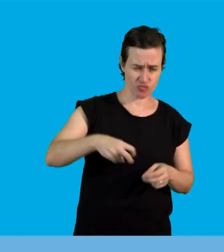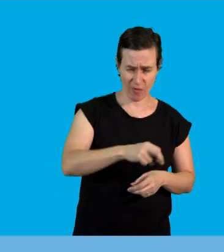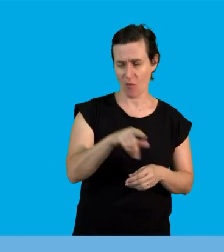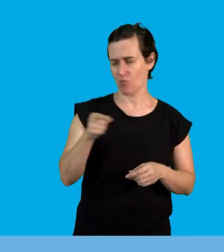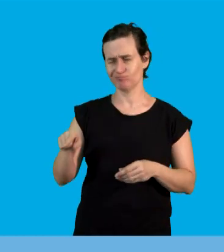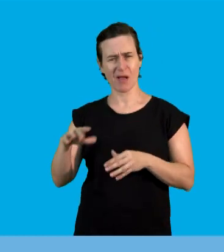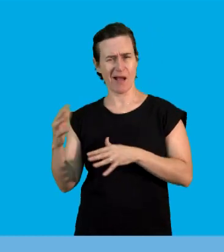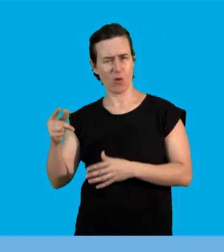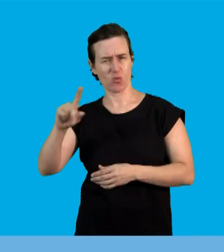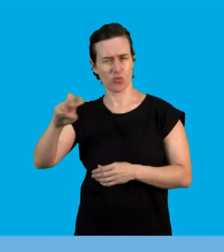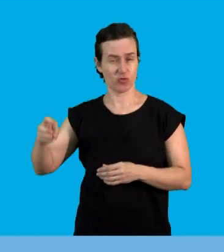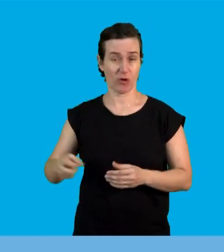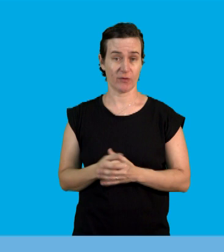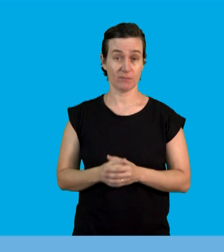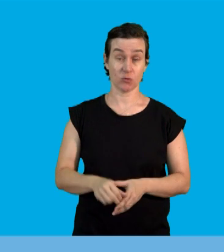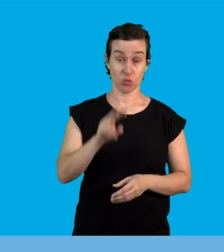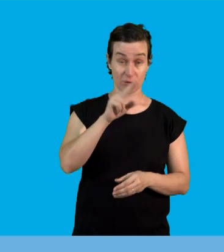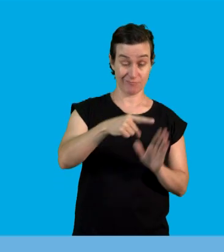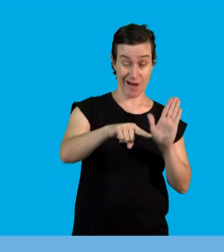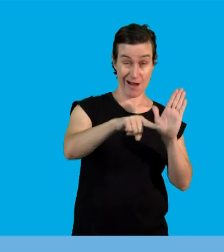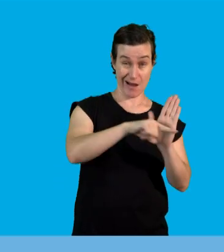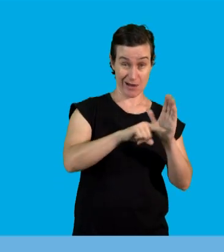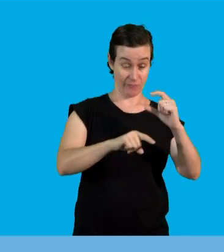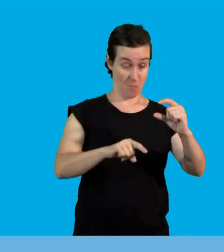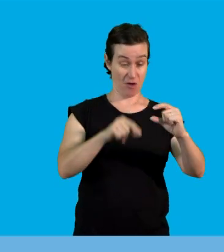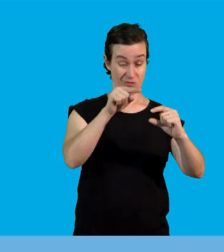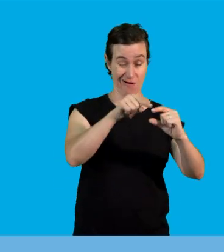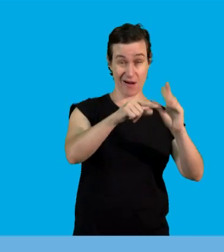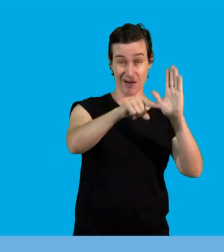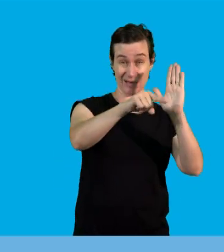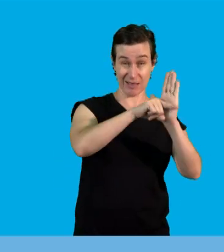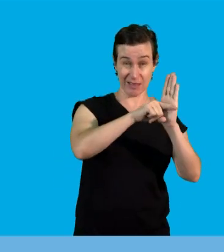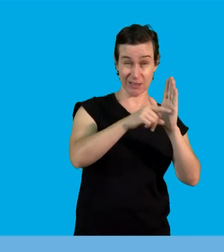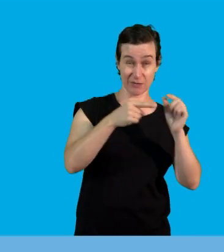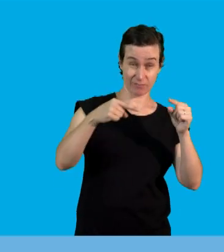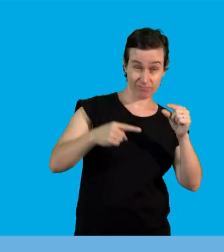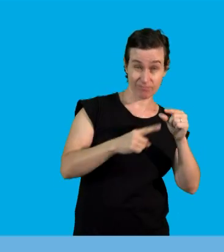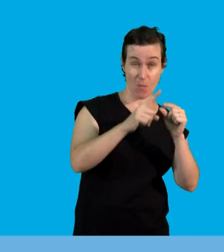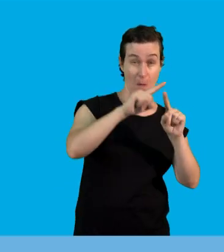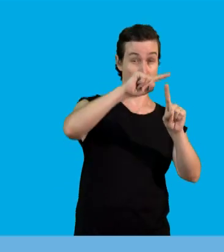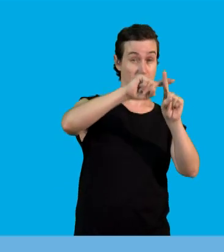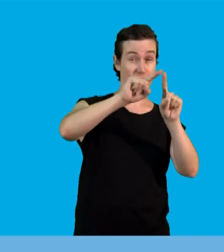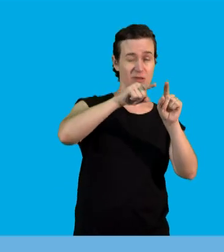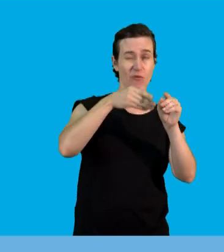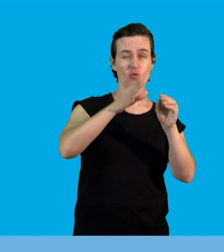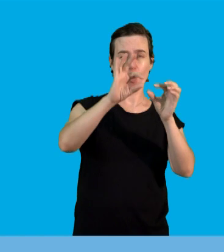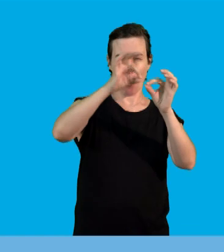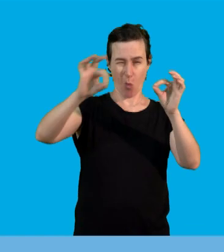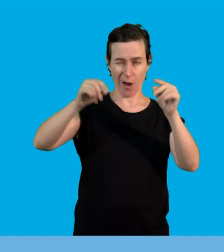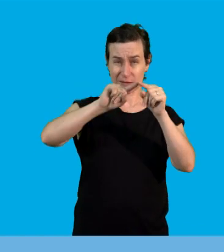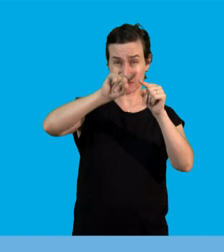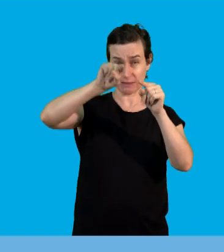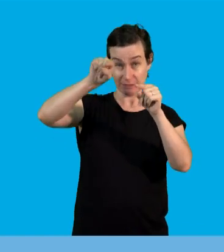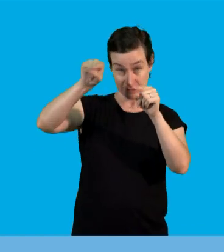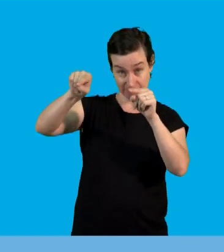our current is going to be moving from the negative terminal to the positive terminal, going through the wires, and once it gets to